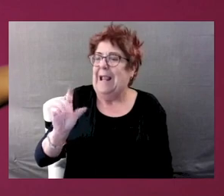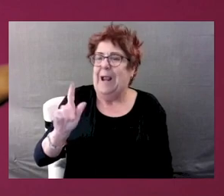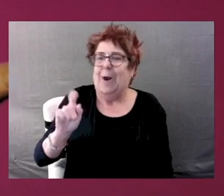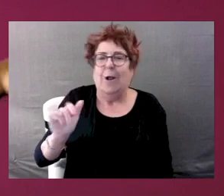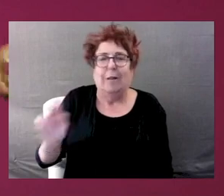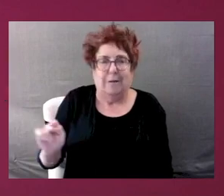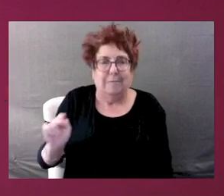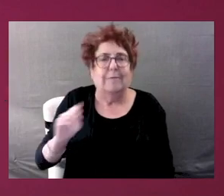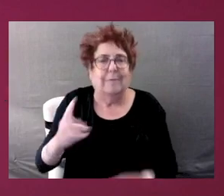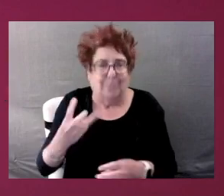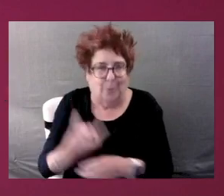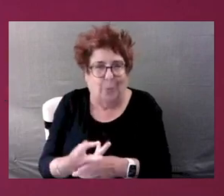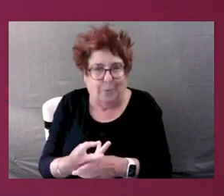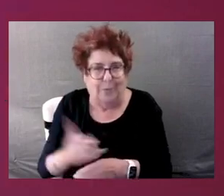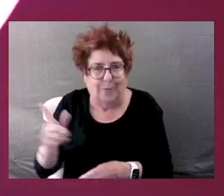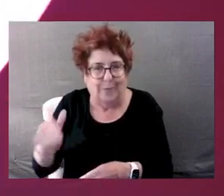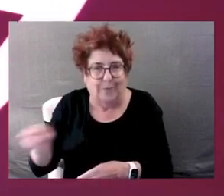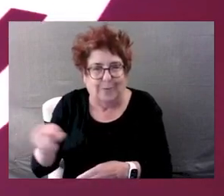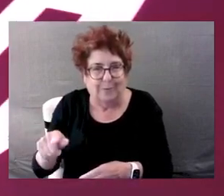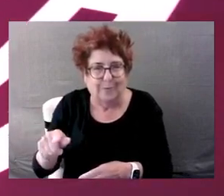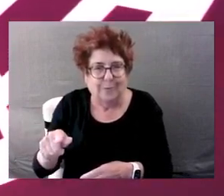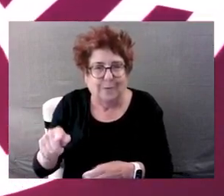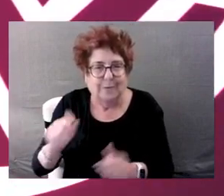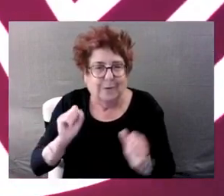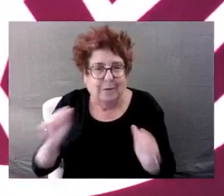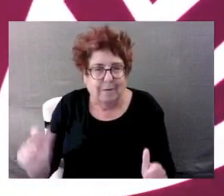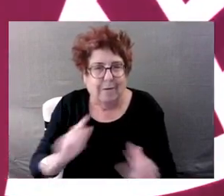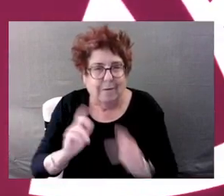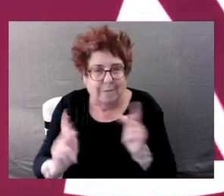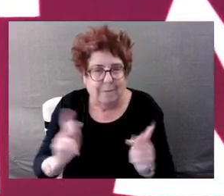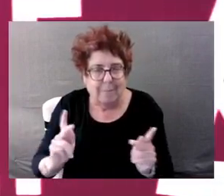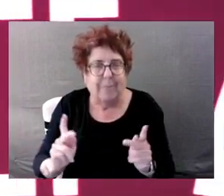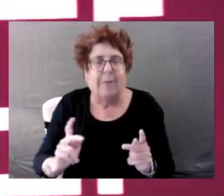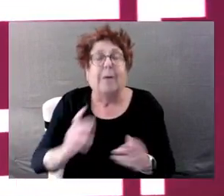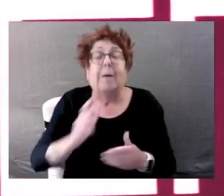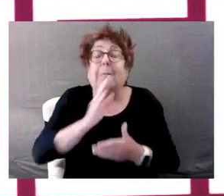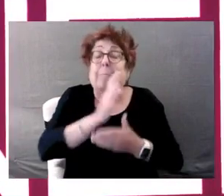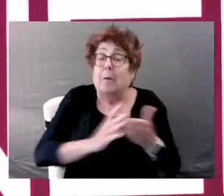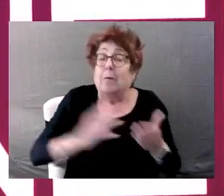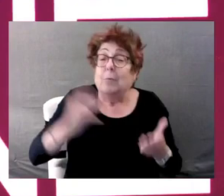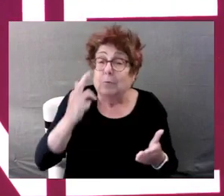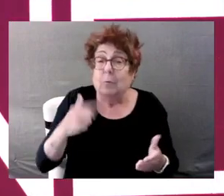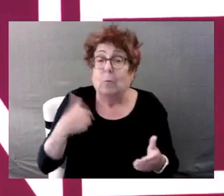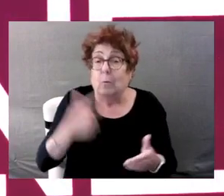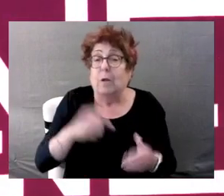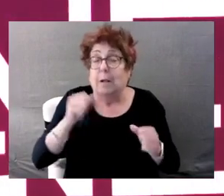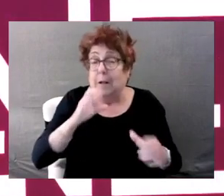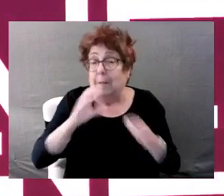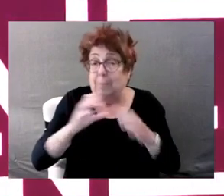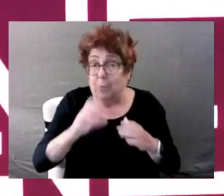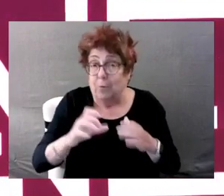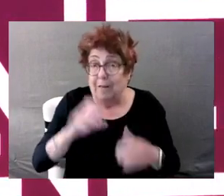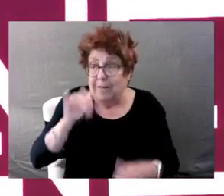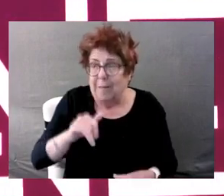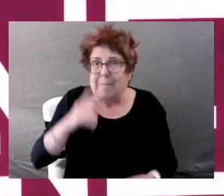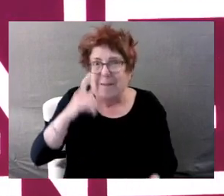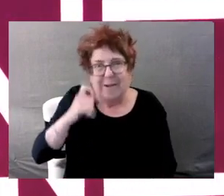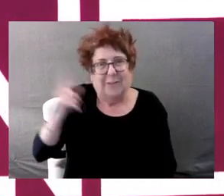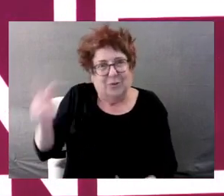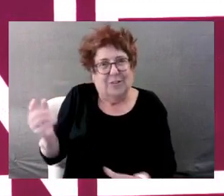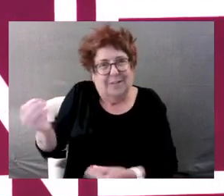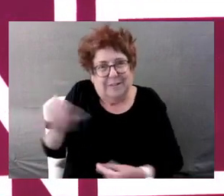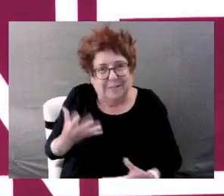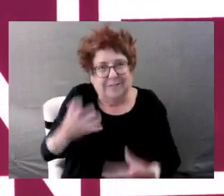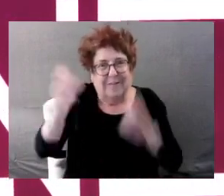were able to be able to communicate that vision to the Miss Carolyns of the world is because Miss Carolyn gave us the vision. That we went out